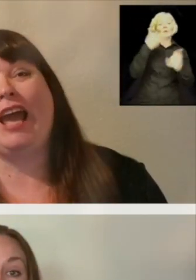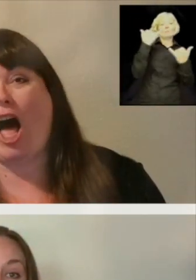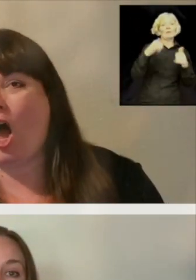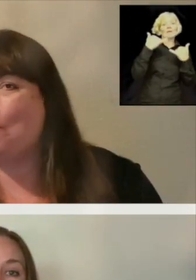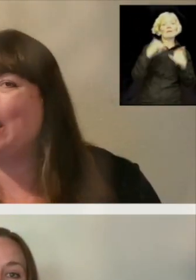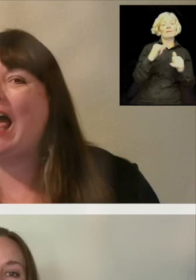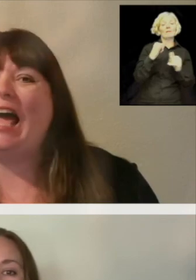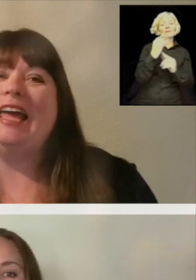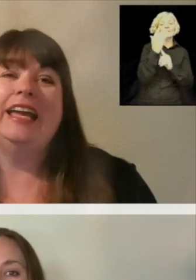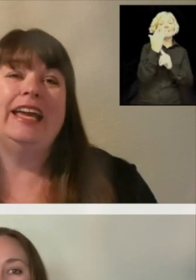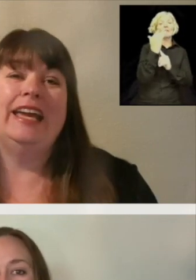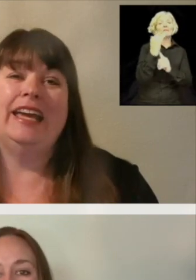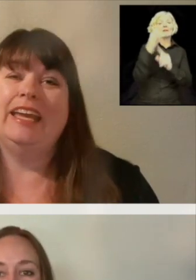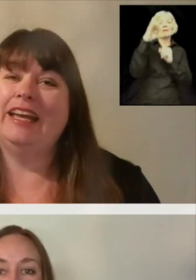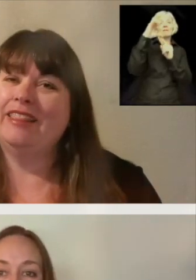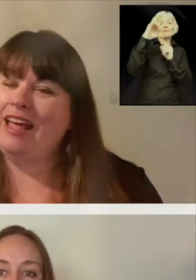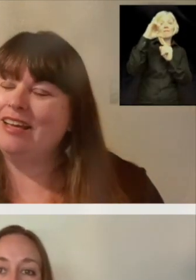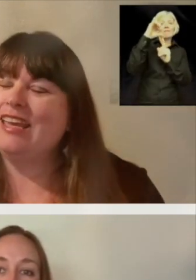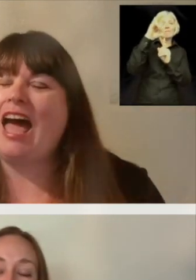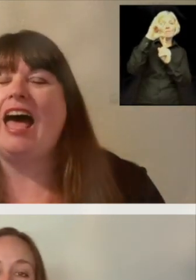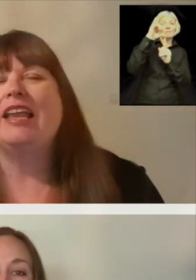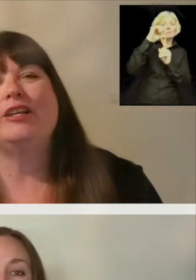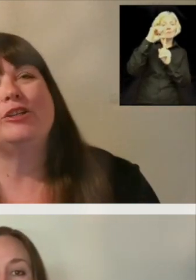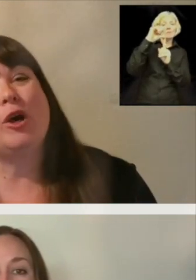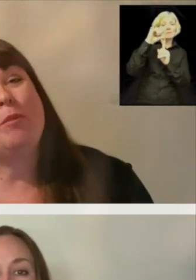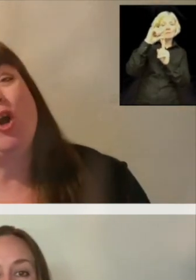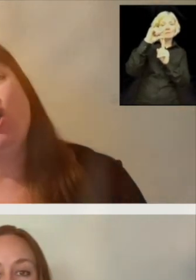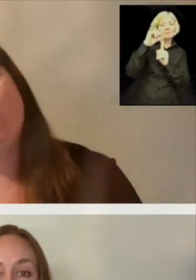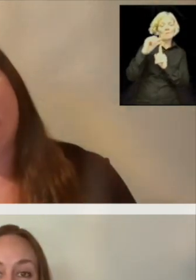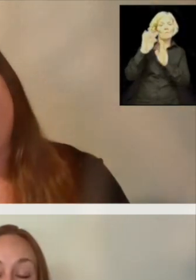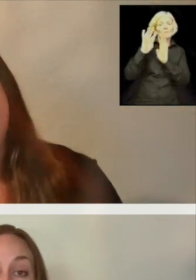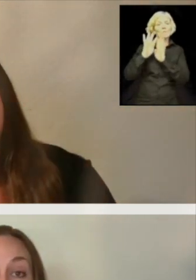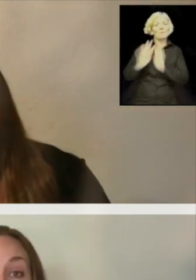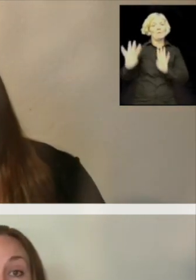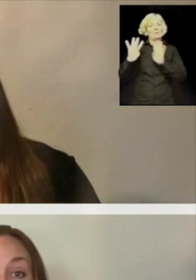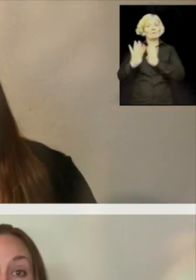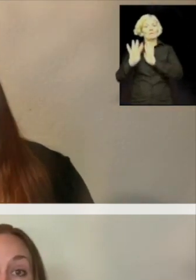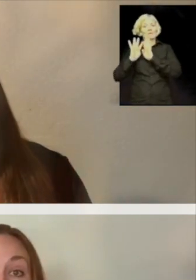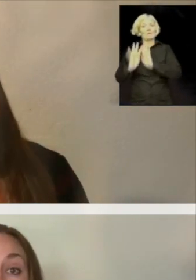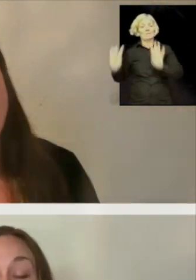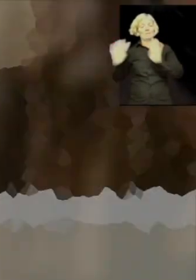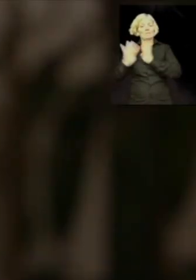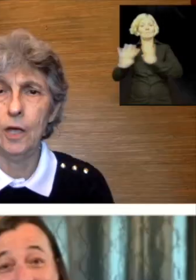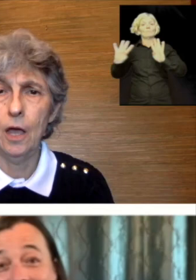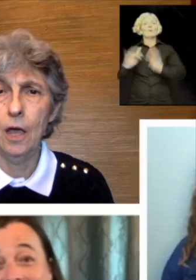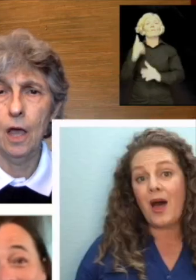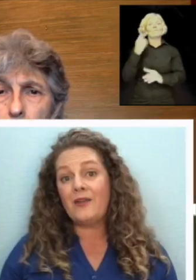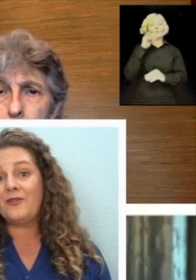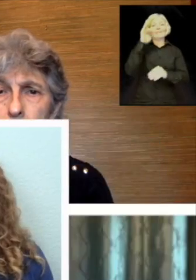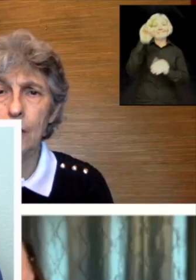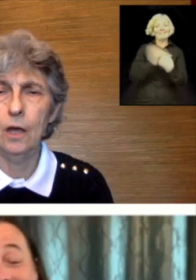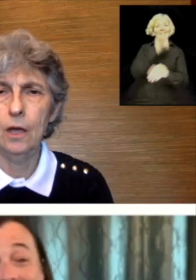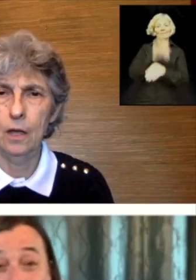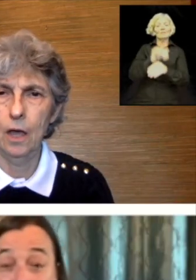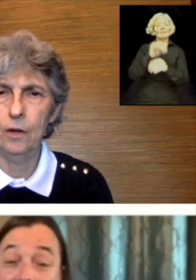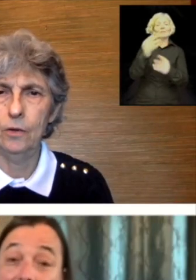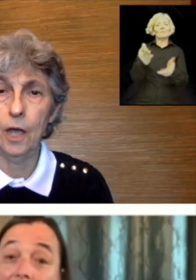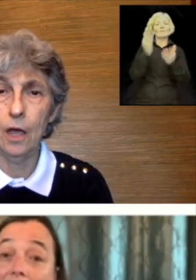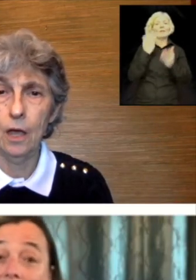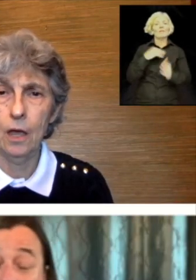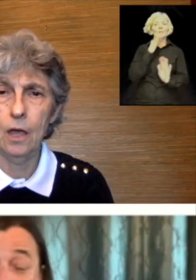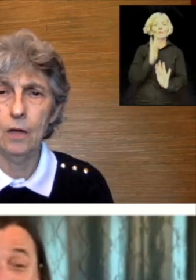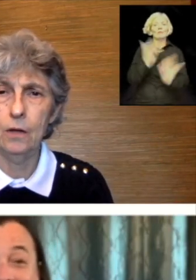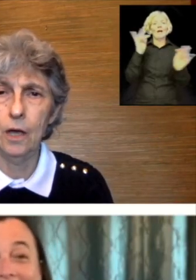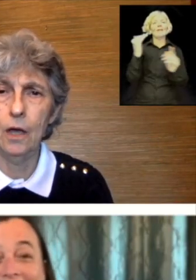are playing, candles of Hanukkah, Hanukkah, Hanukkah, Hanukkah, each night